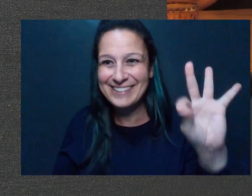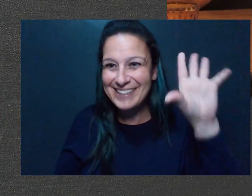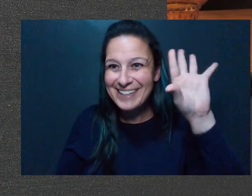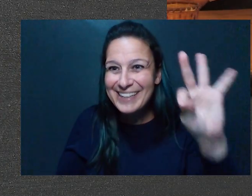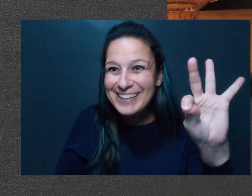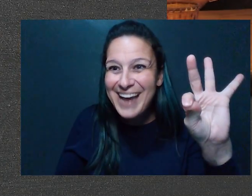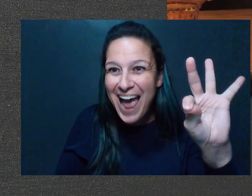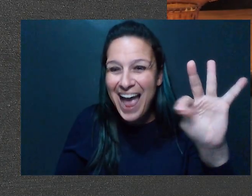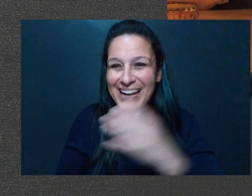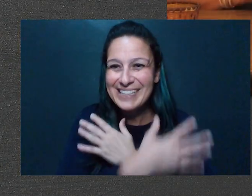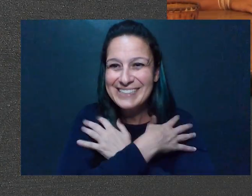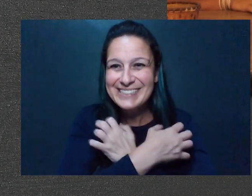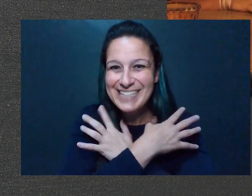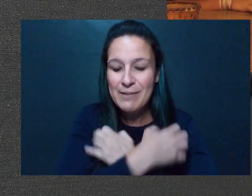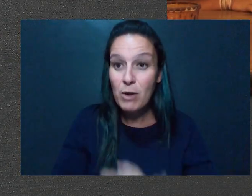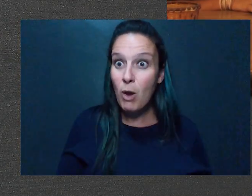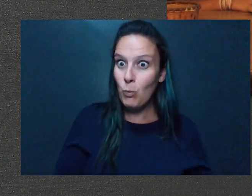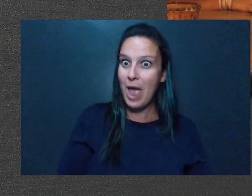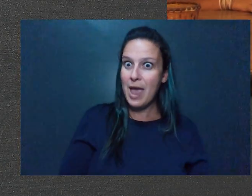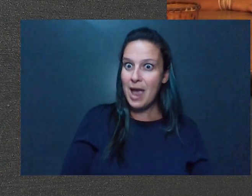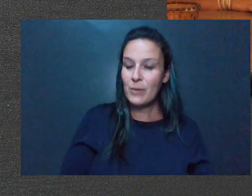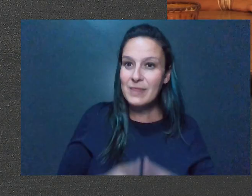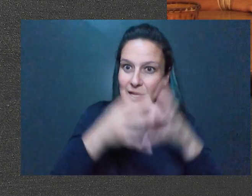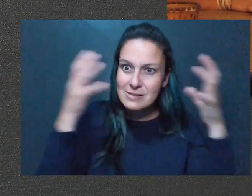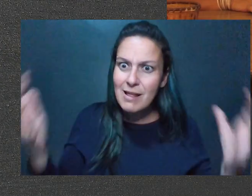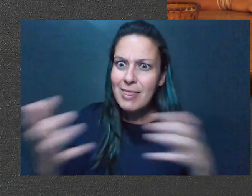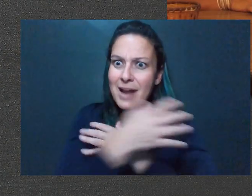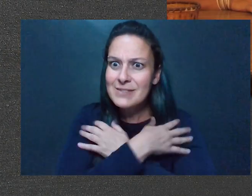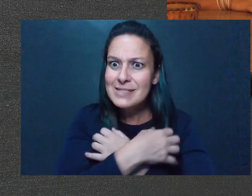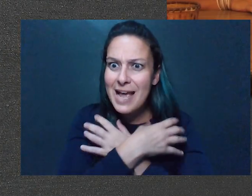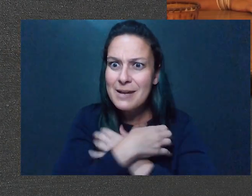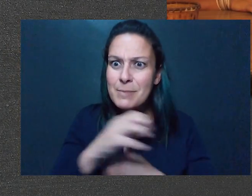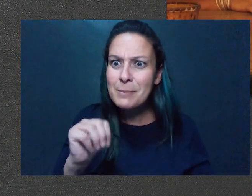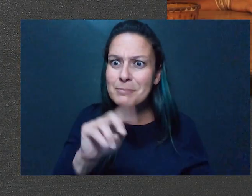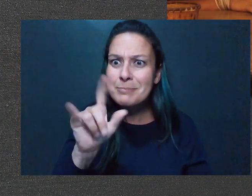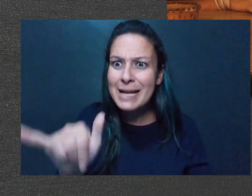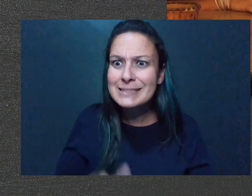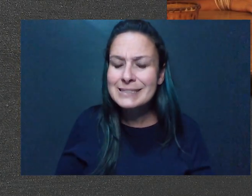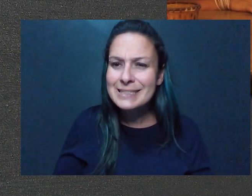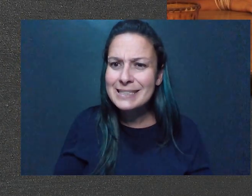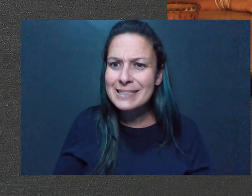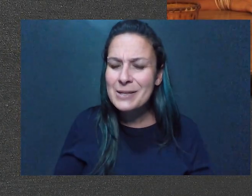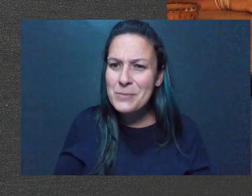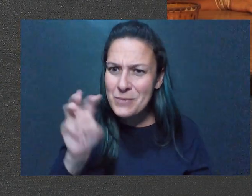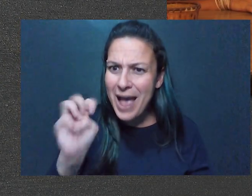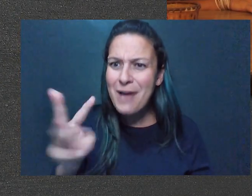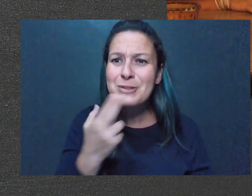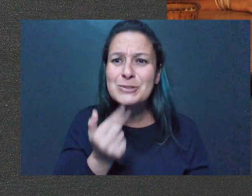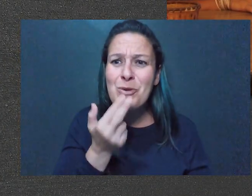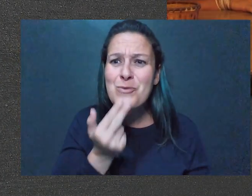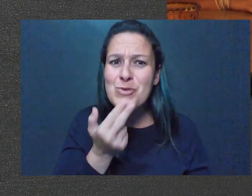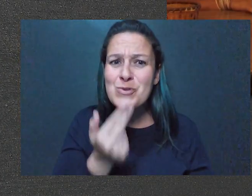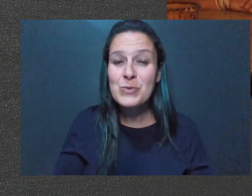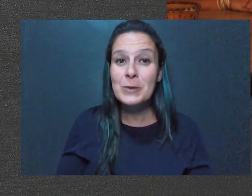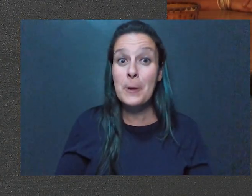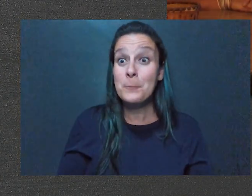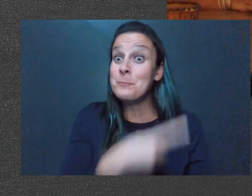9. That's a lot of teddy bears, Muzzy. That's a lot of teddy bears. They're so cute.